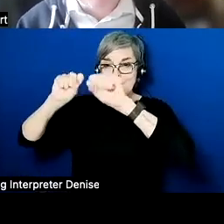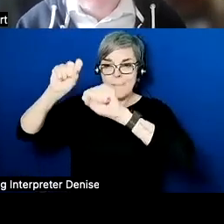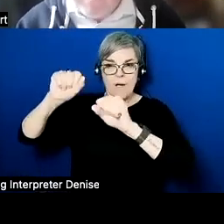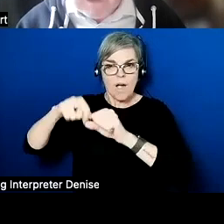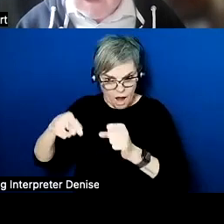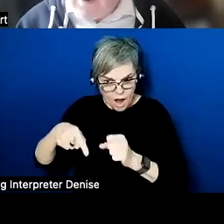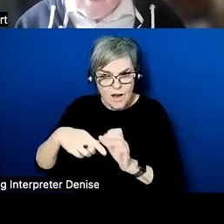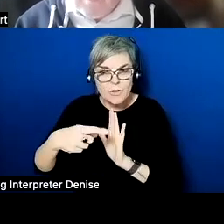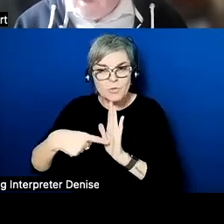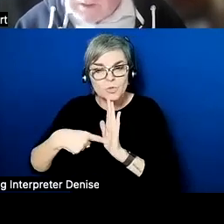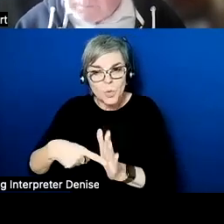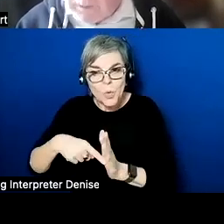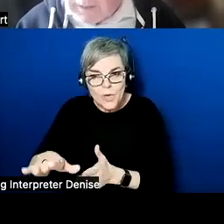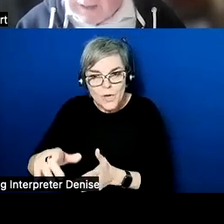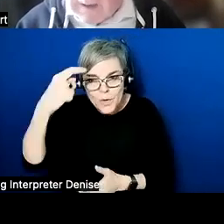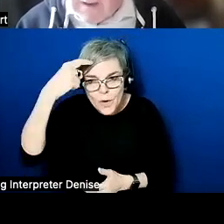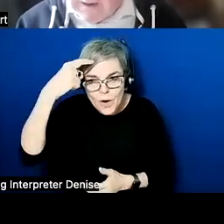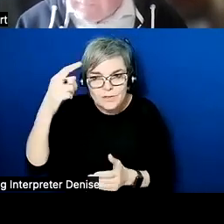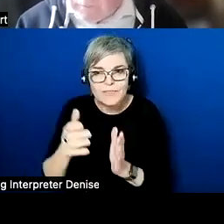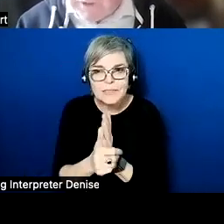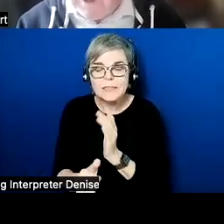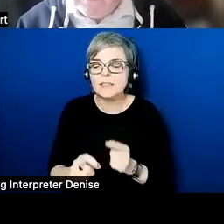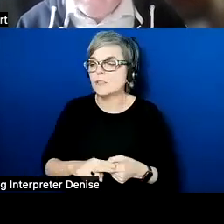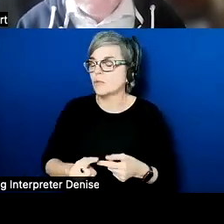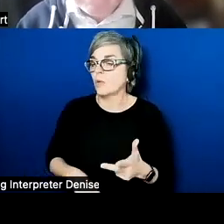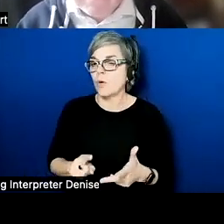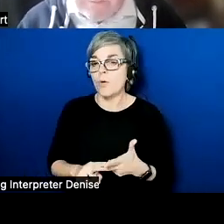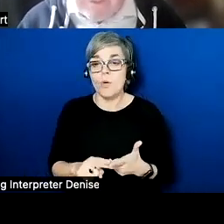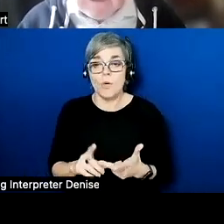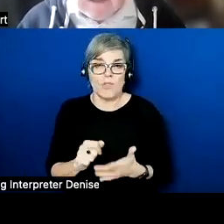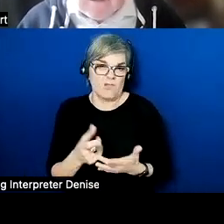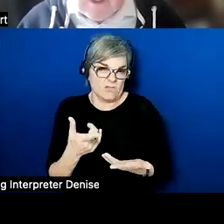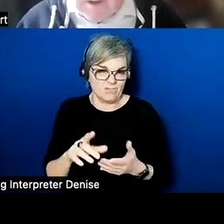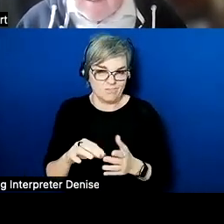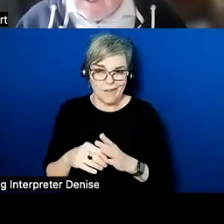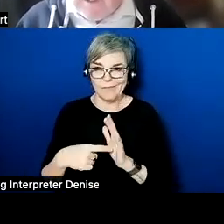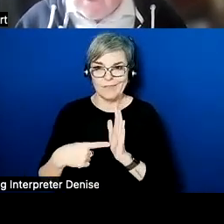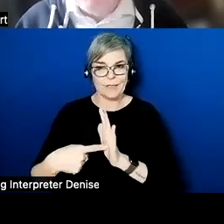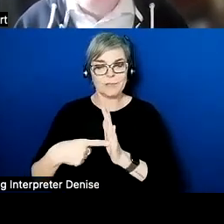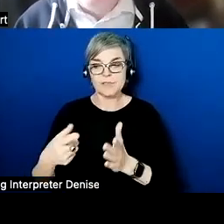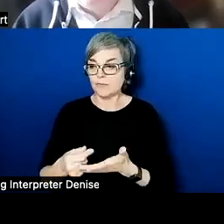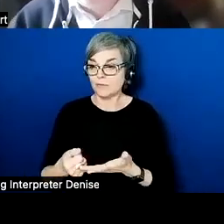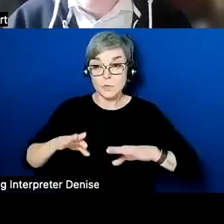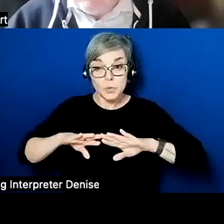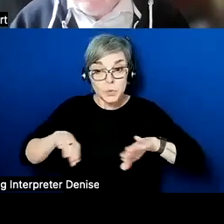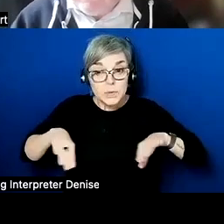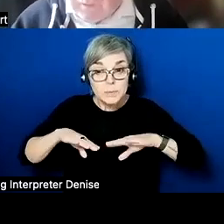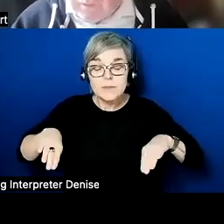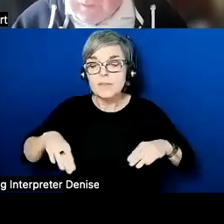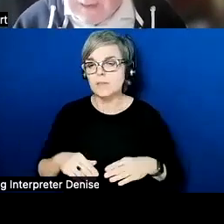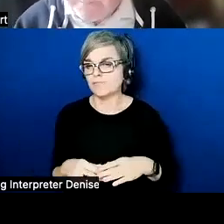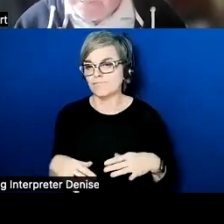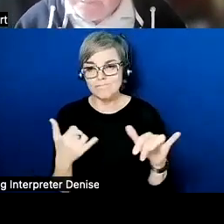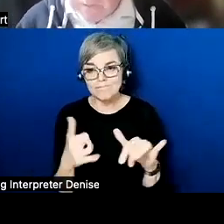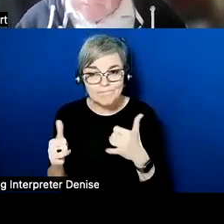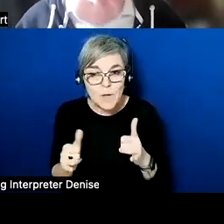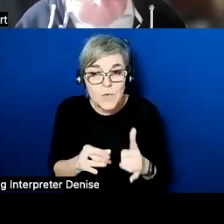how swimming or water play was used as a vehicle for helping reveal